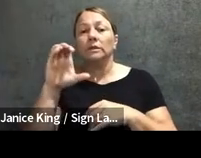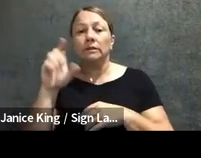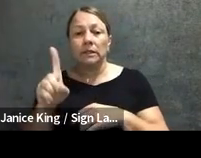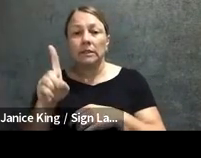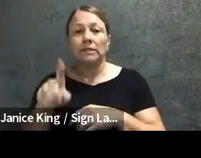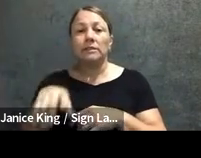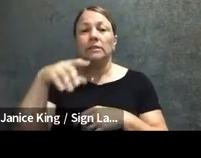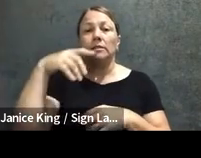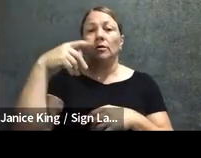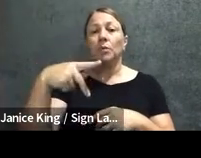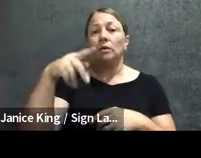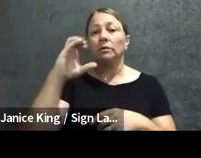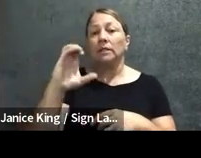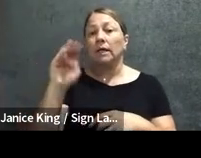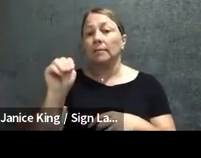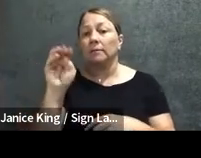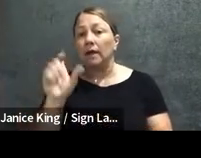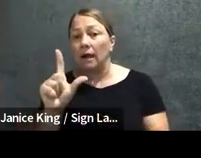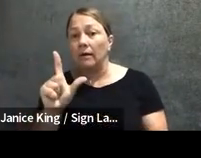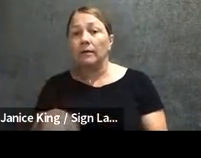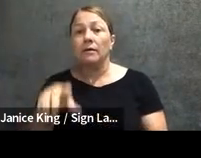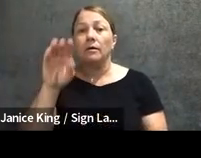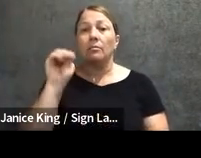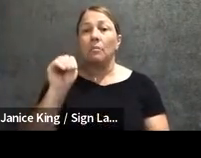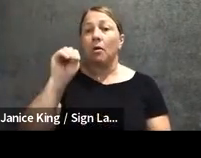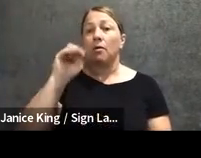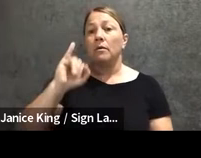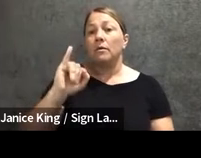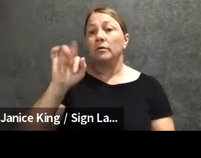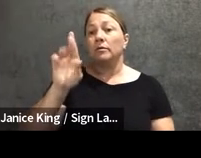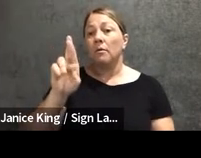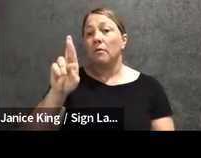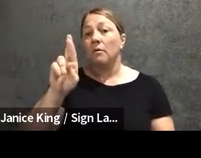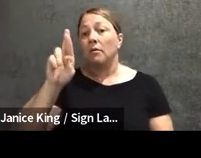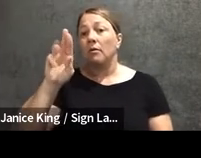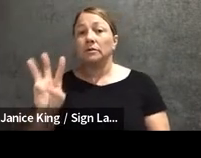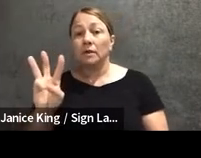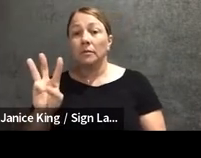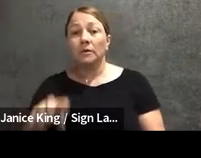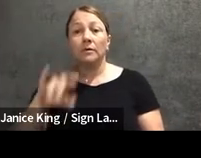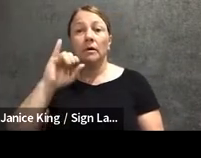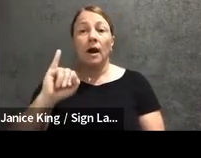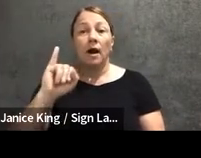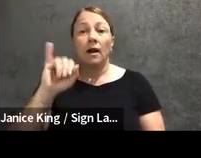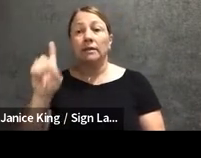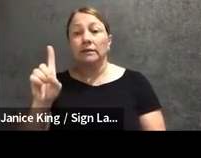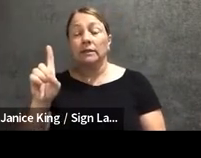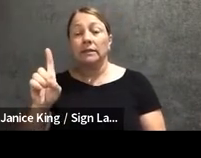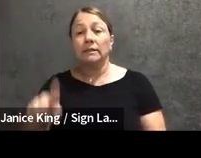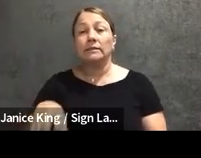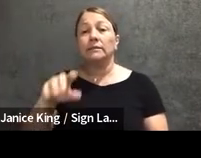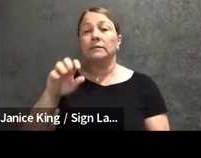HIV, bipolar disorder, major depression, multiple sclerosis, muscular dystrophy. So it's a